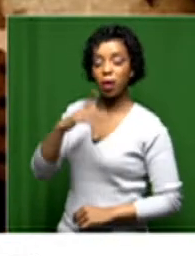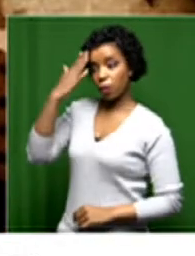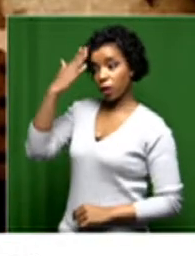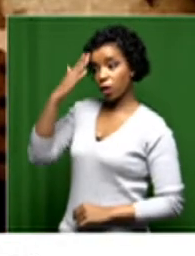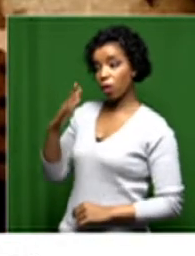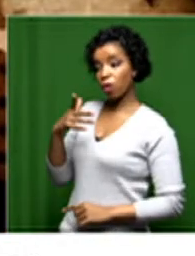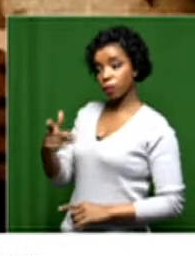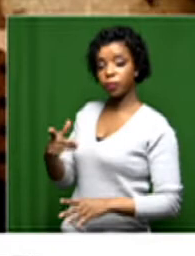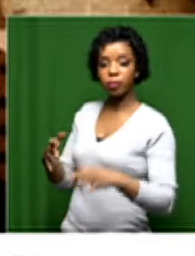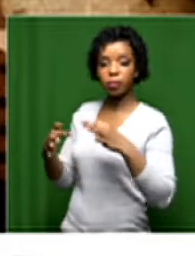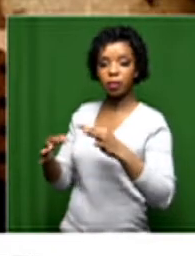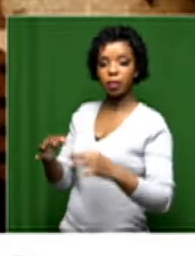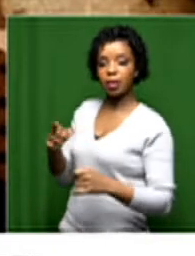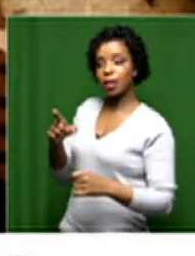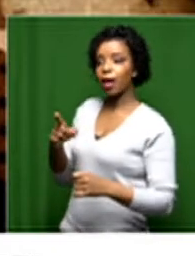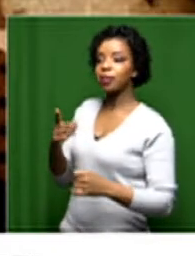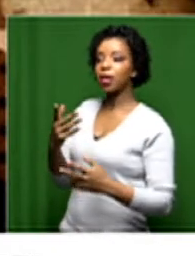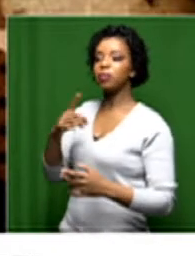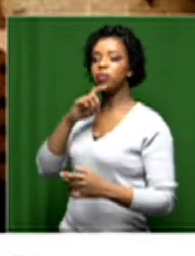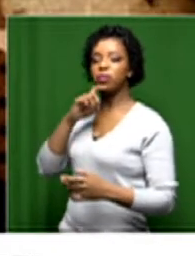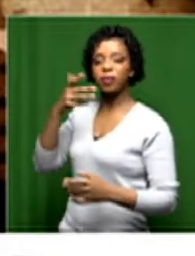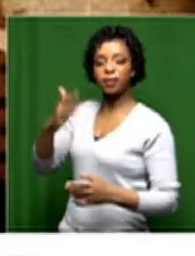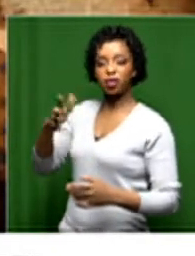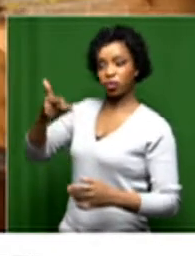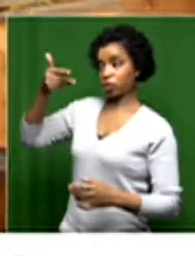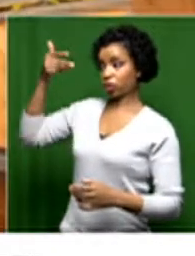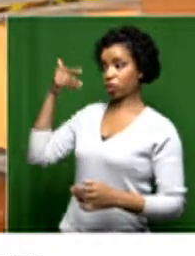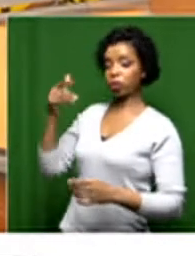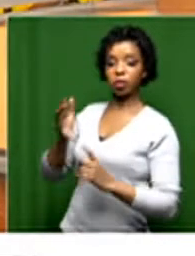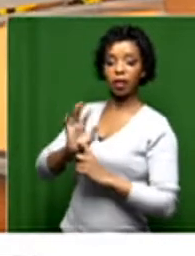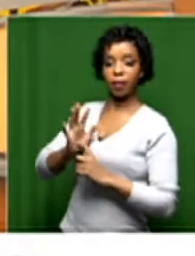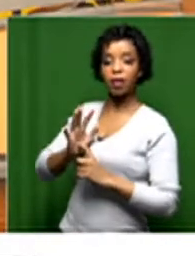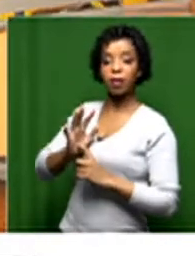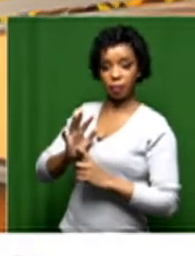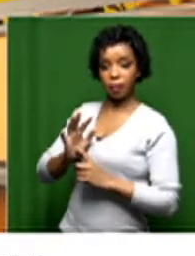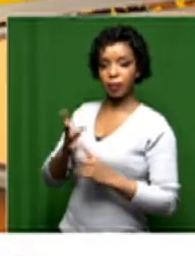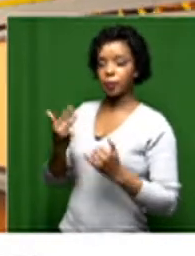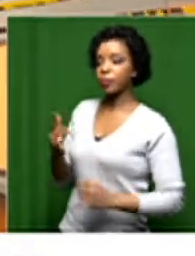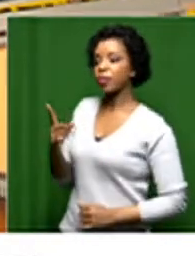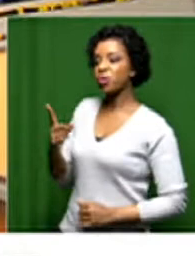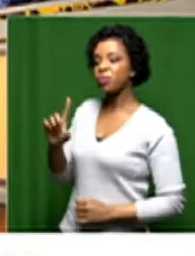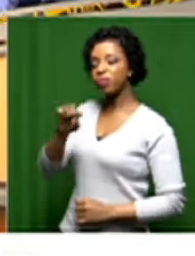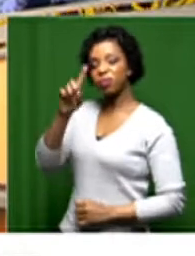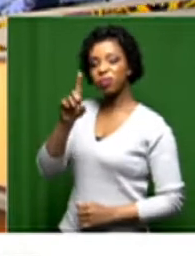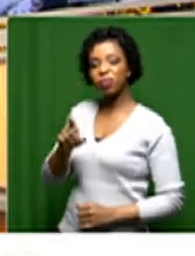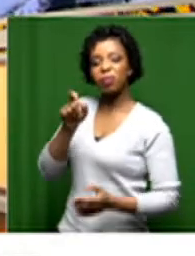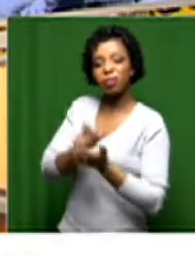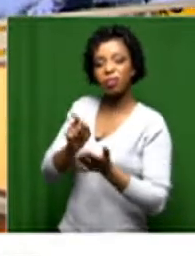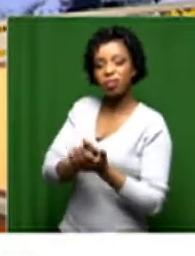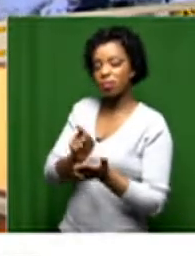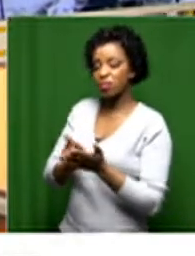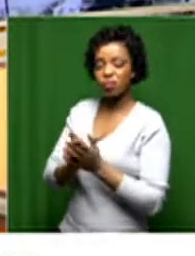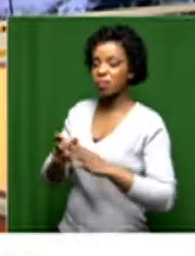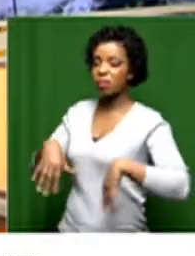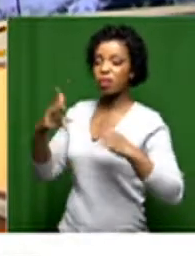an exhibition that looks into previously used film. And you also question the written and unwritten rules of ownership. So please tell